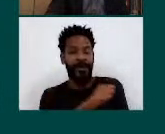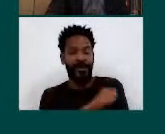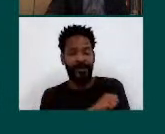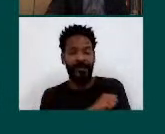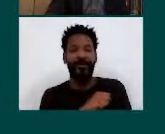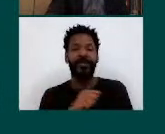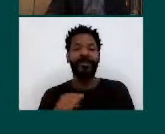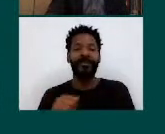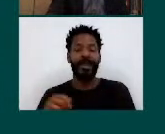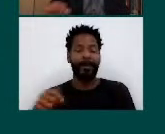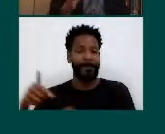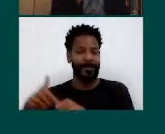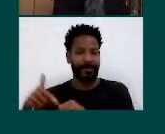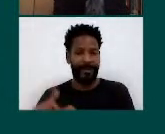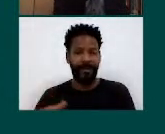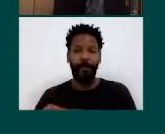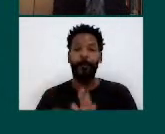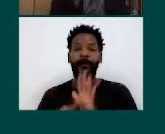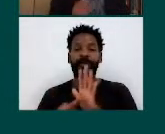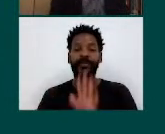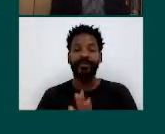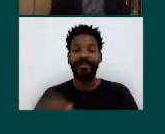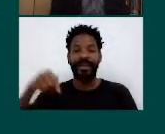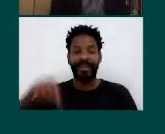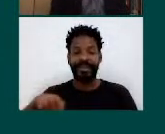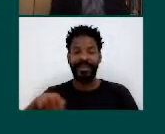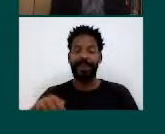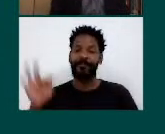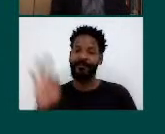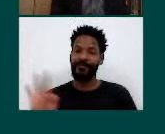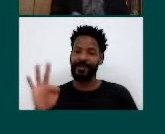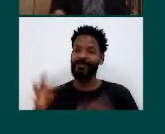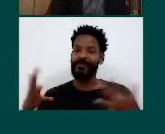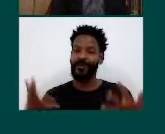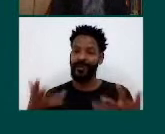So this shows that our graduation is really strong.